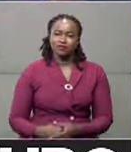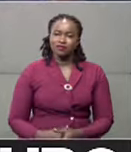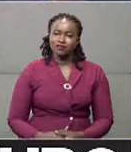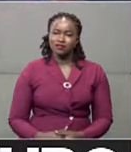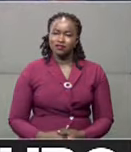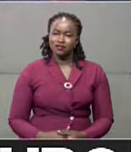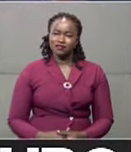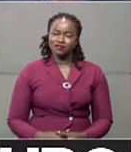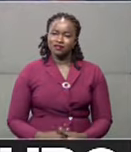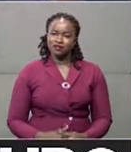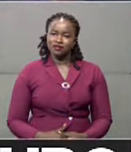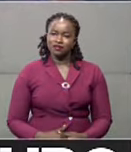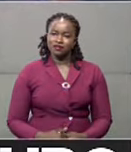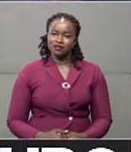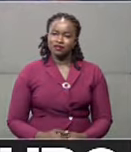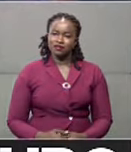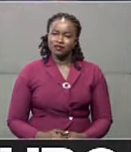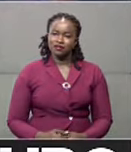Thank you.